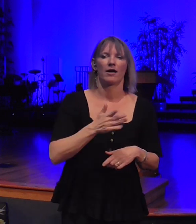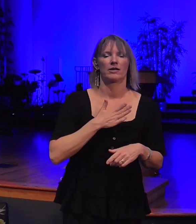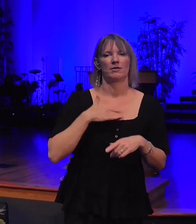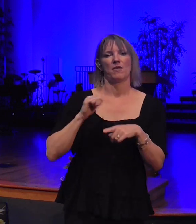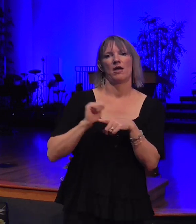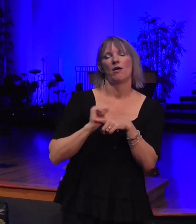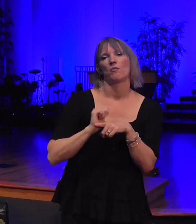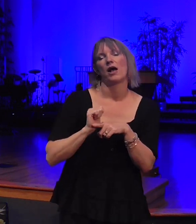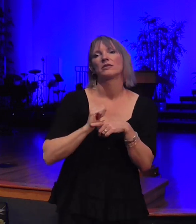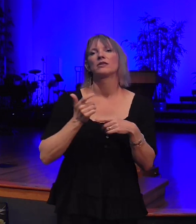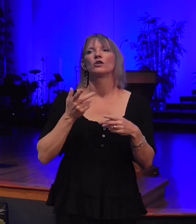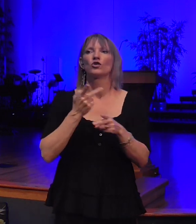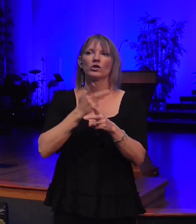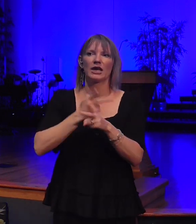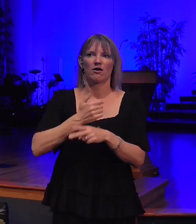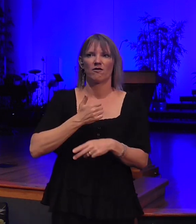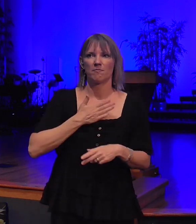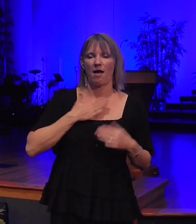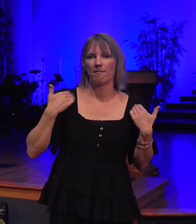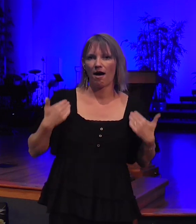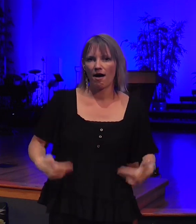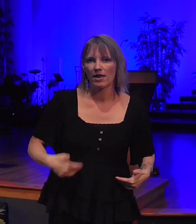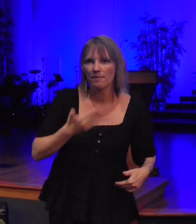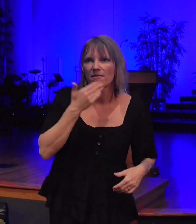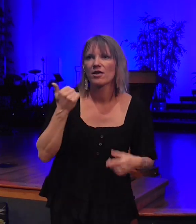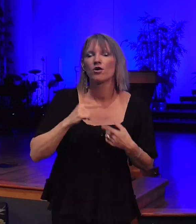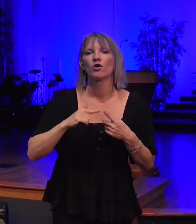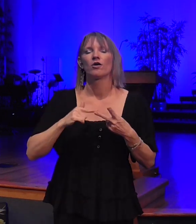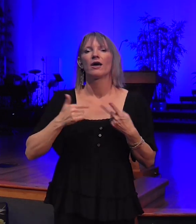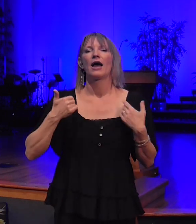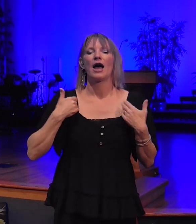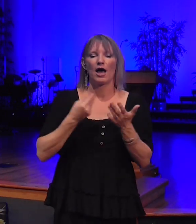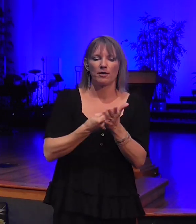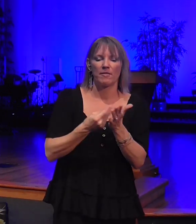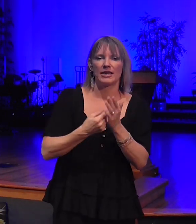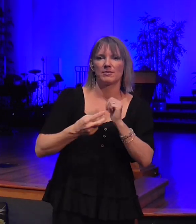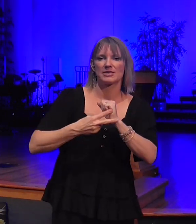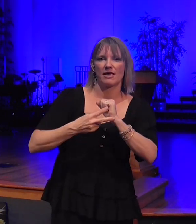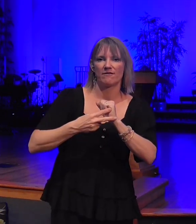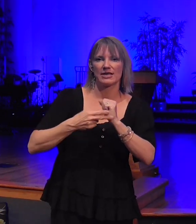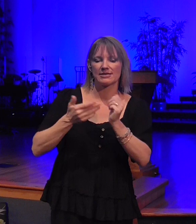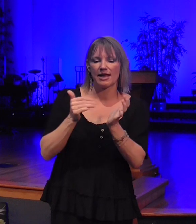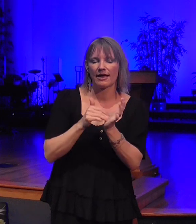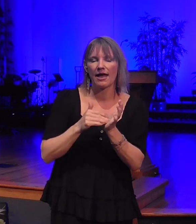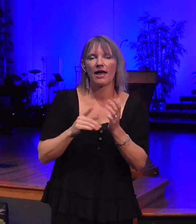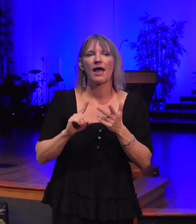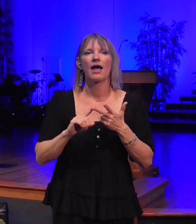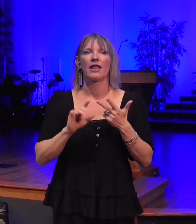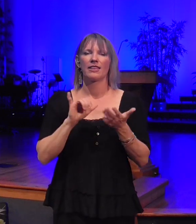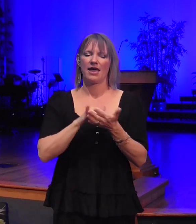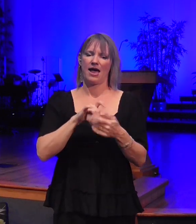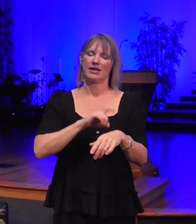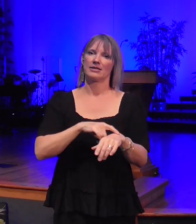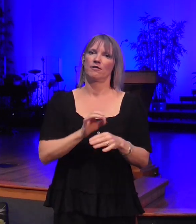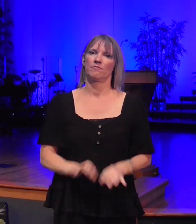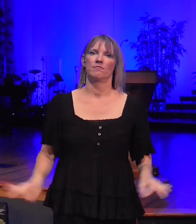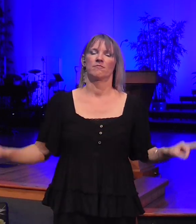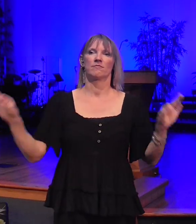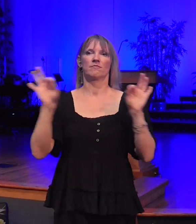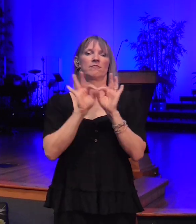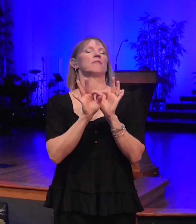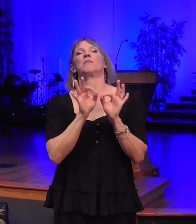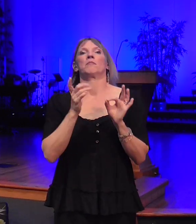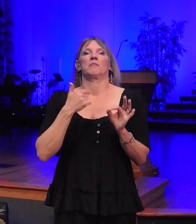better care of my body. I had money in my savings account again. That time was so instrumental in preparing